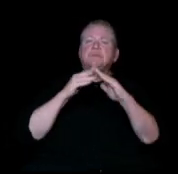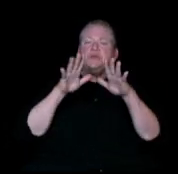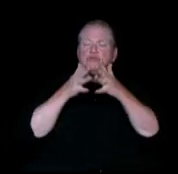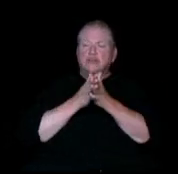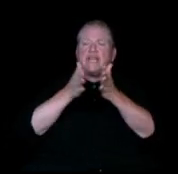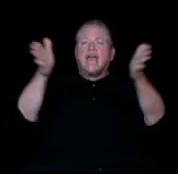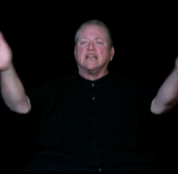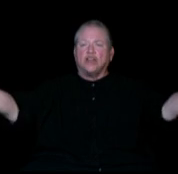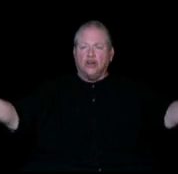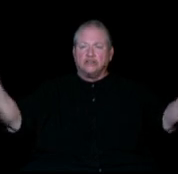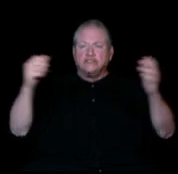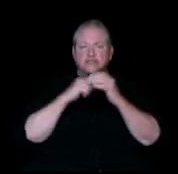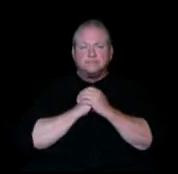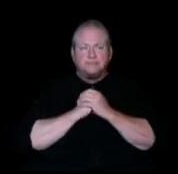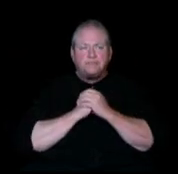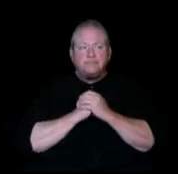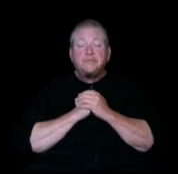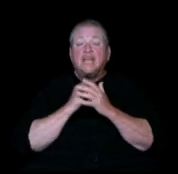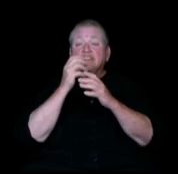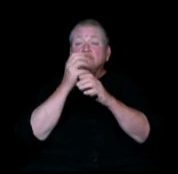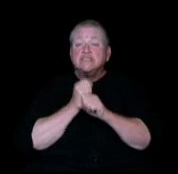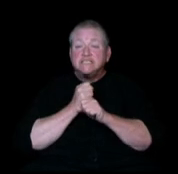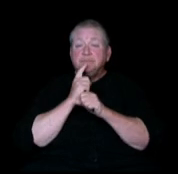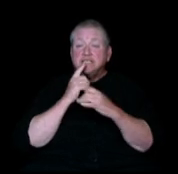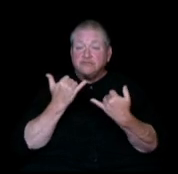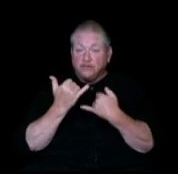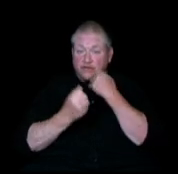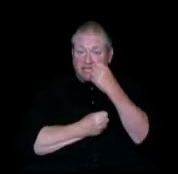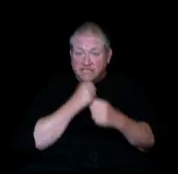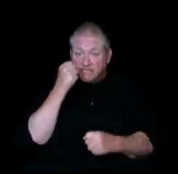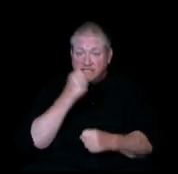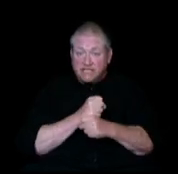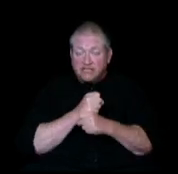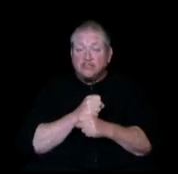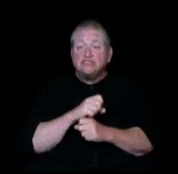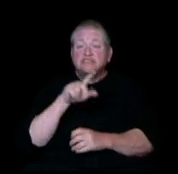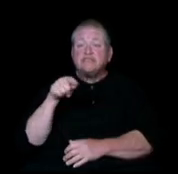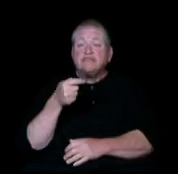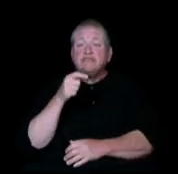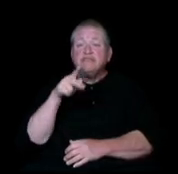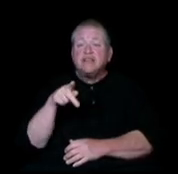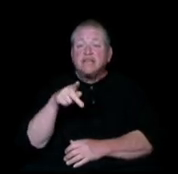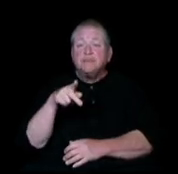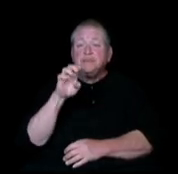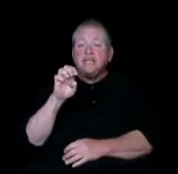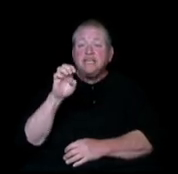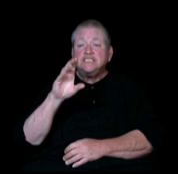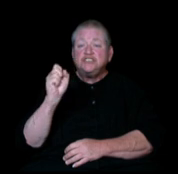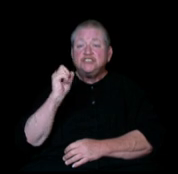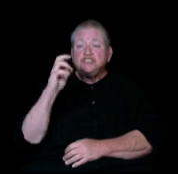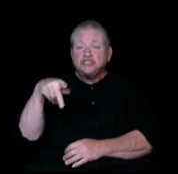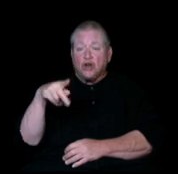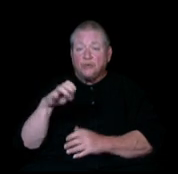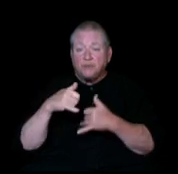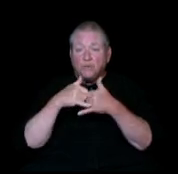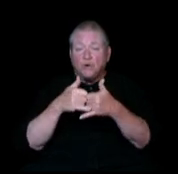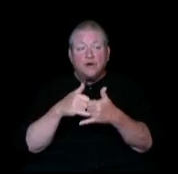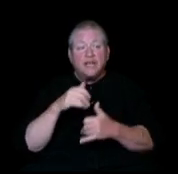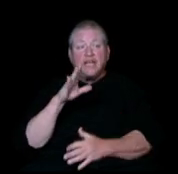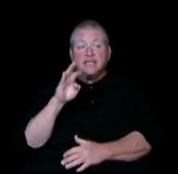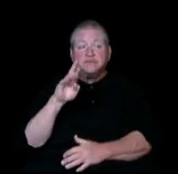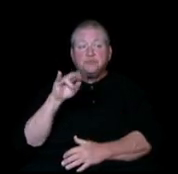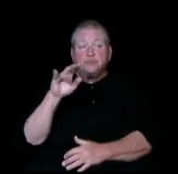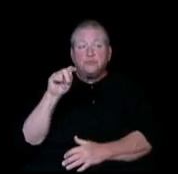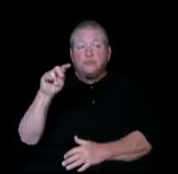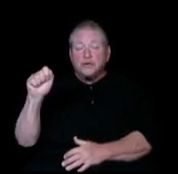or individuals in the community. The recipient for this year's Philip E. Sharp Community Engagement Award is Britta